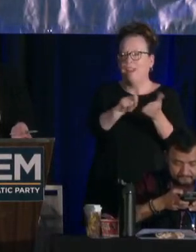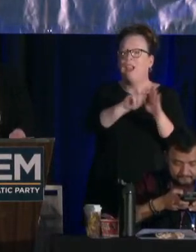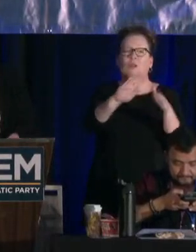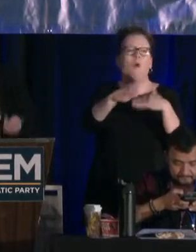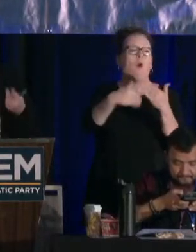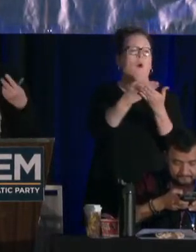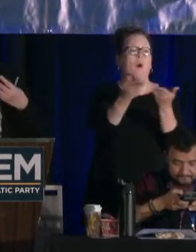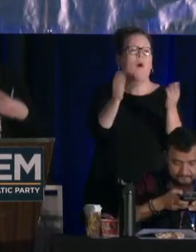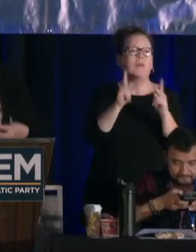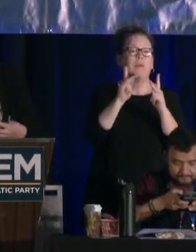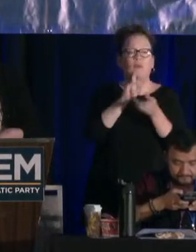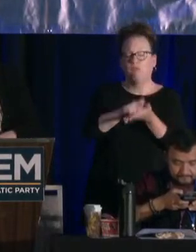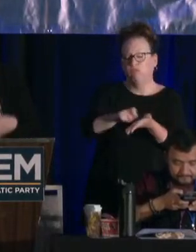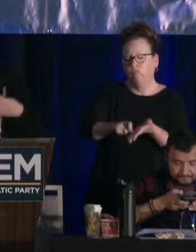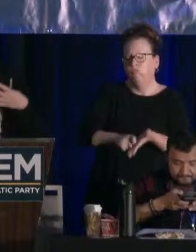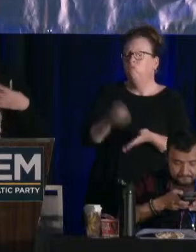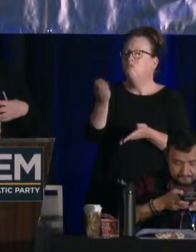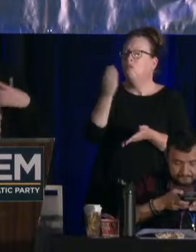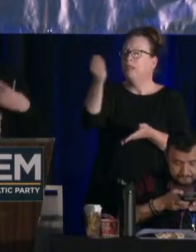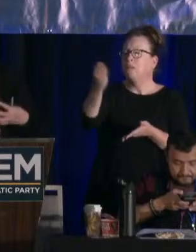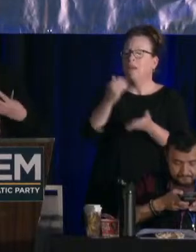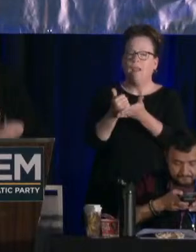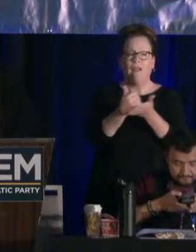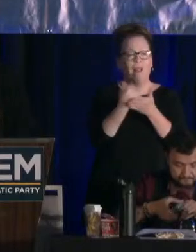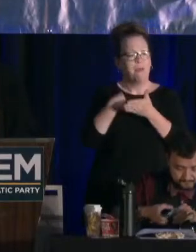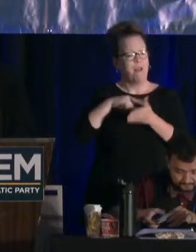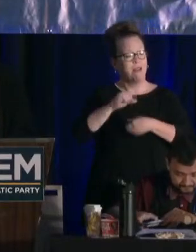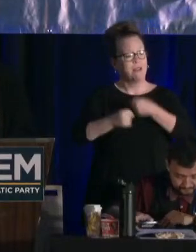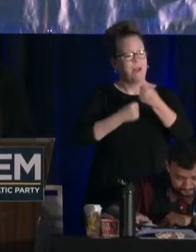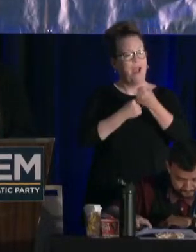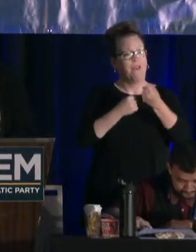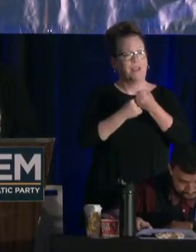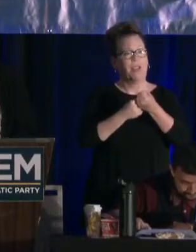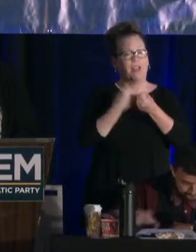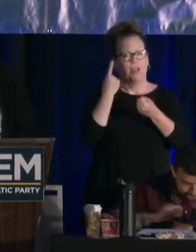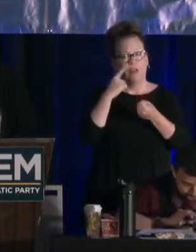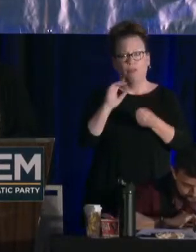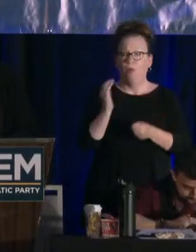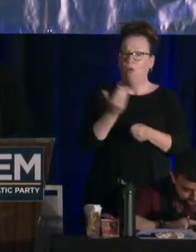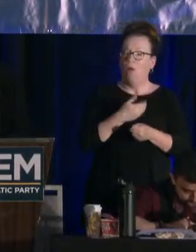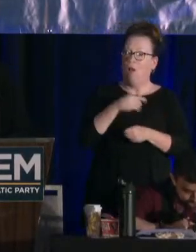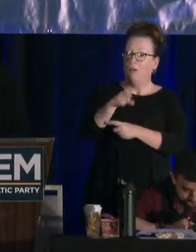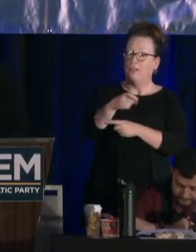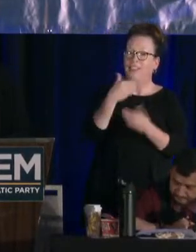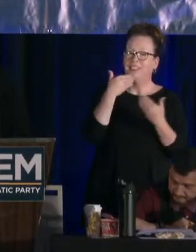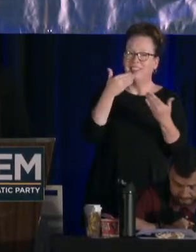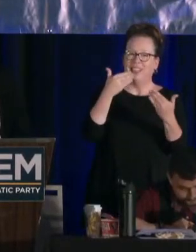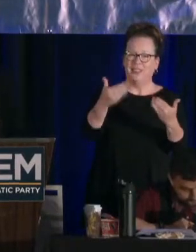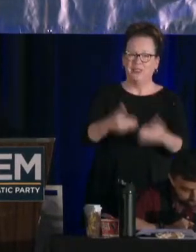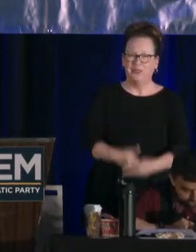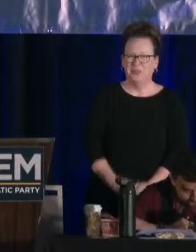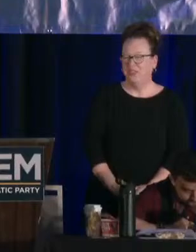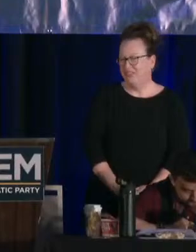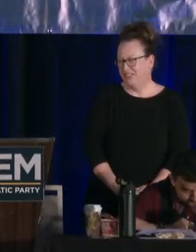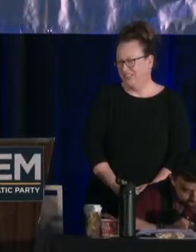submitting legislation and helping us to advocate on behalf of our needs. Thank you.